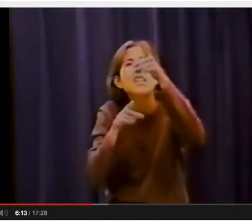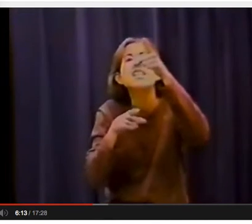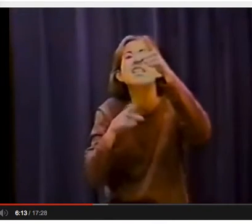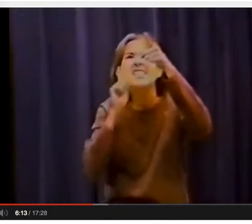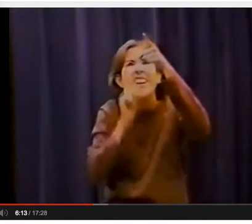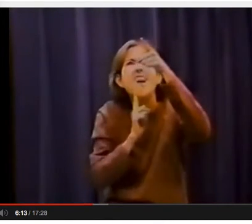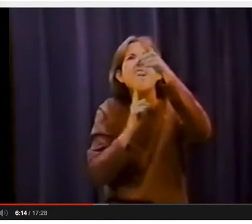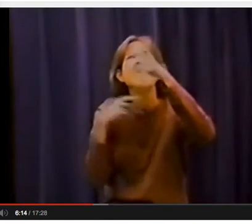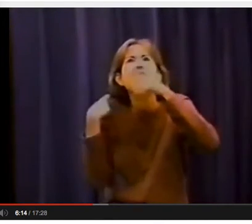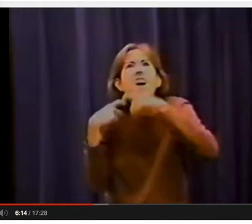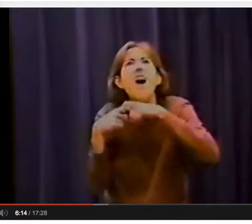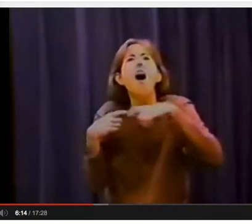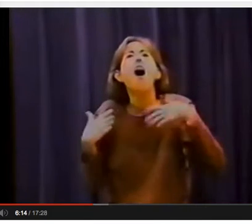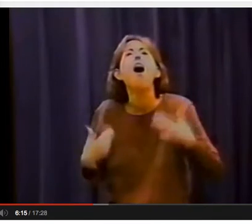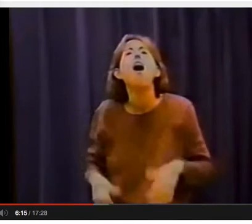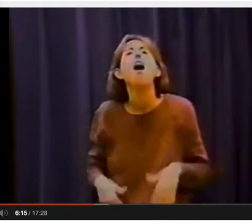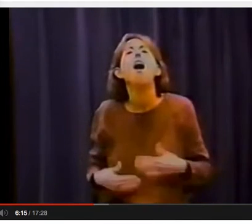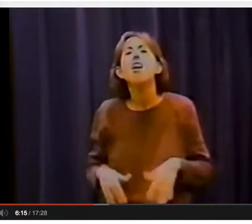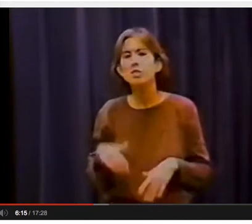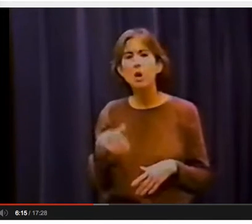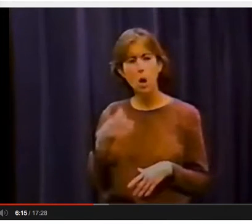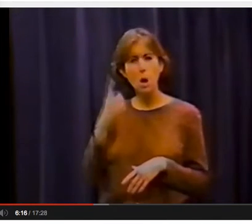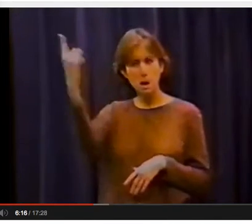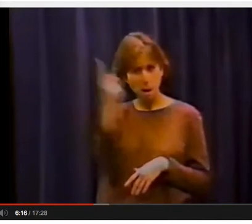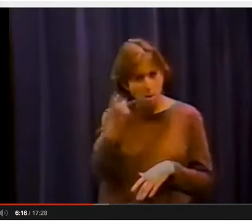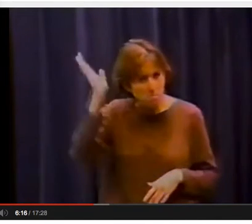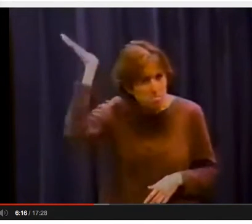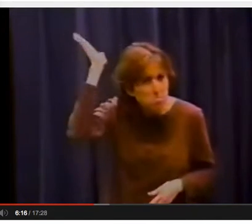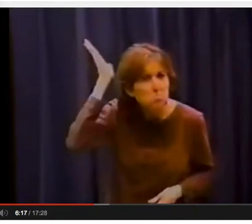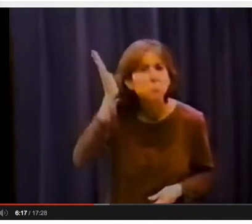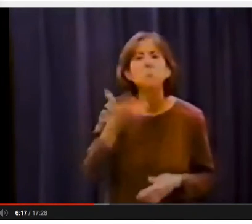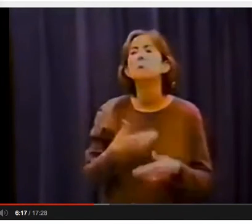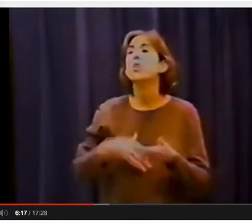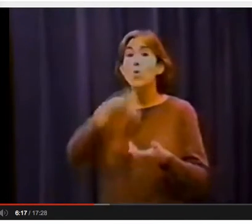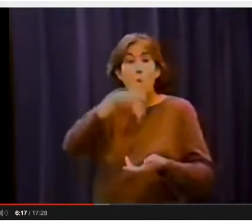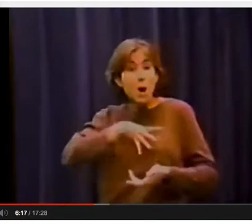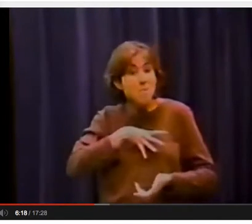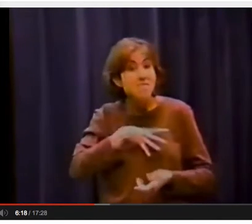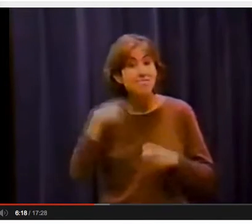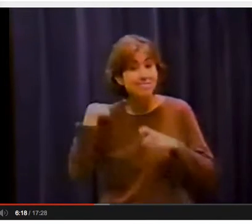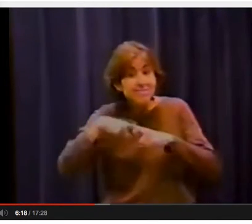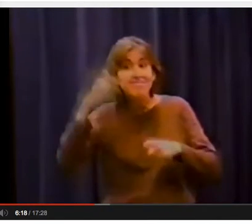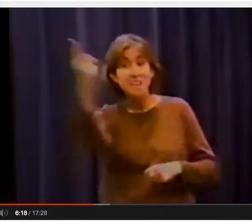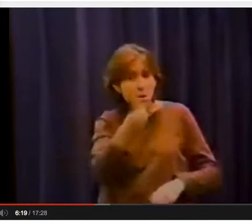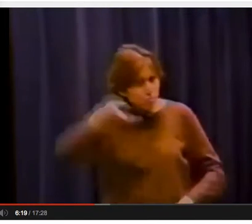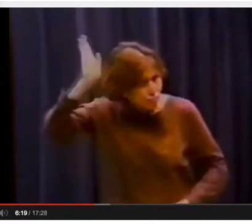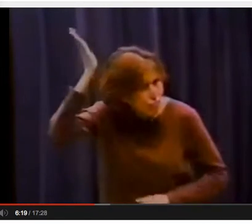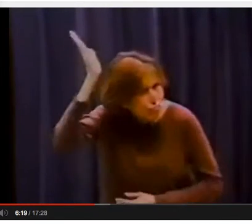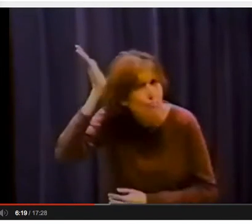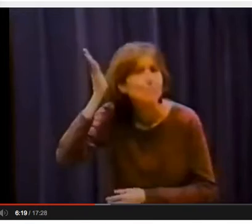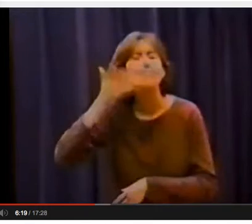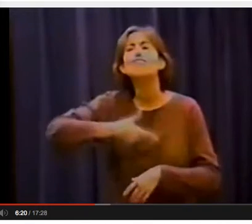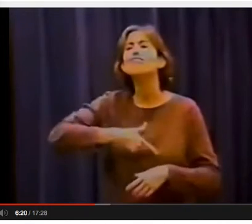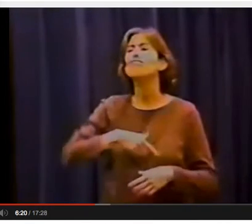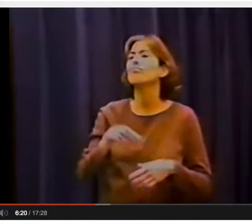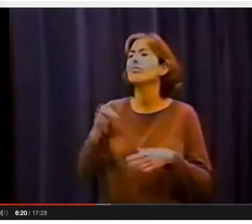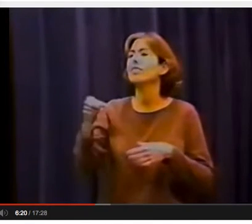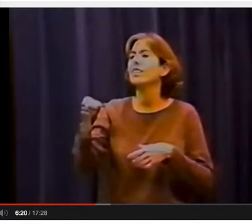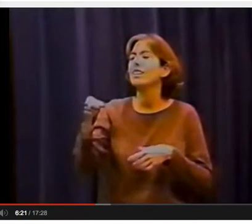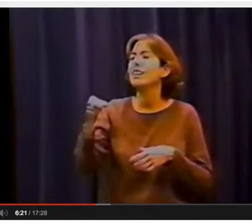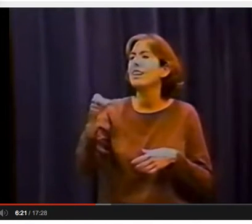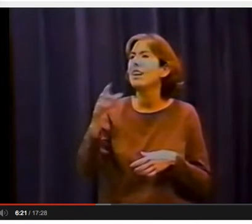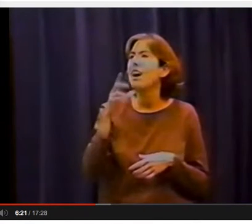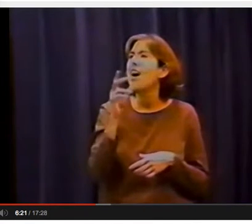now these kids have somebody to look up to. They're like, oh wow, you're deaf in Spanish, and they come and they present. I had one Spanish woman come and